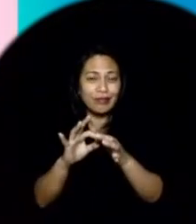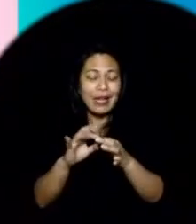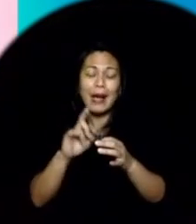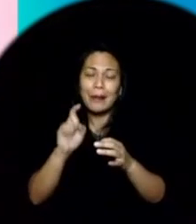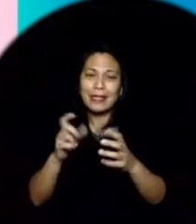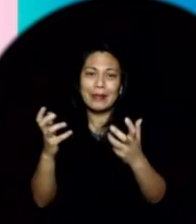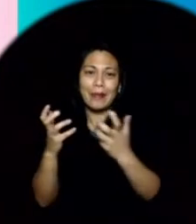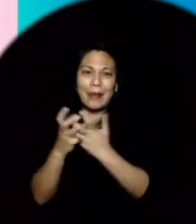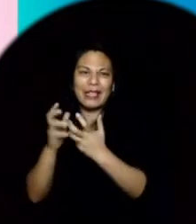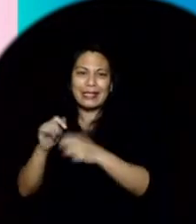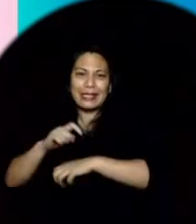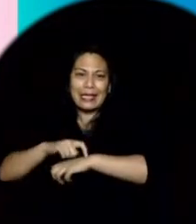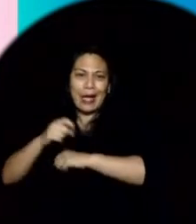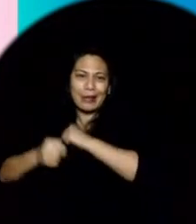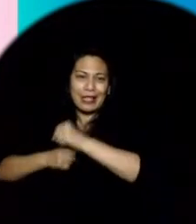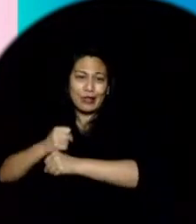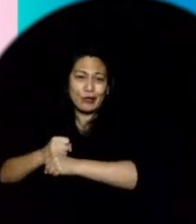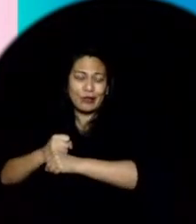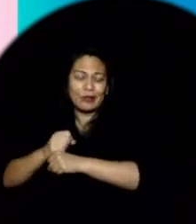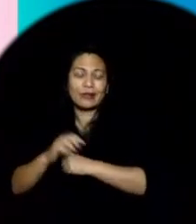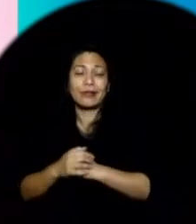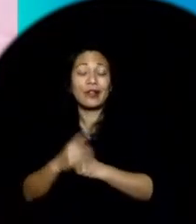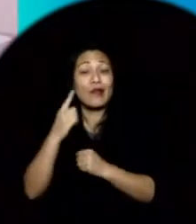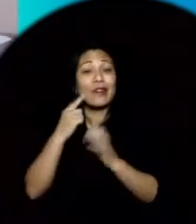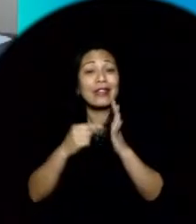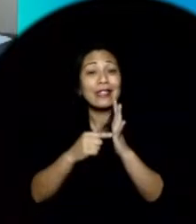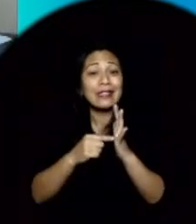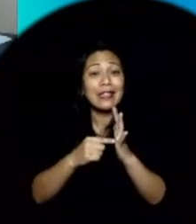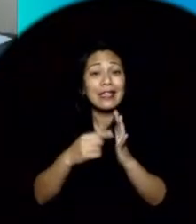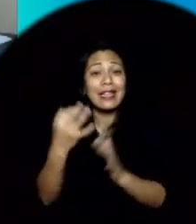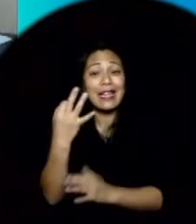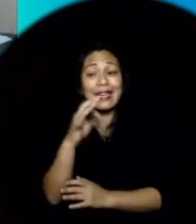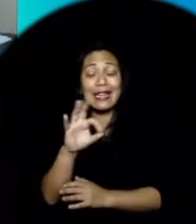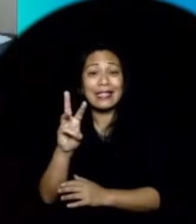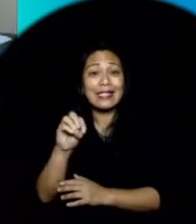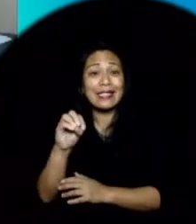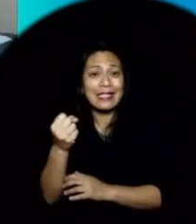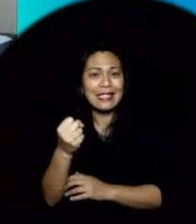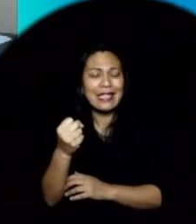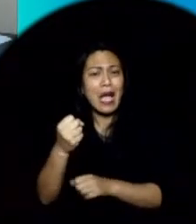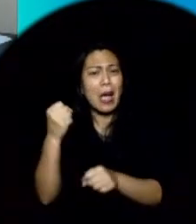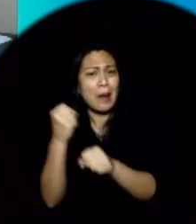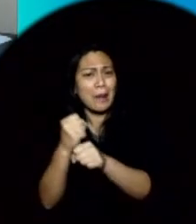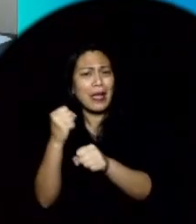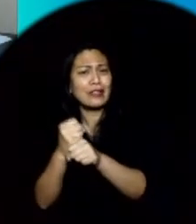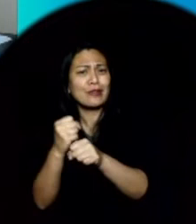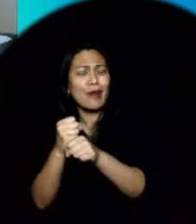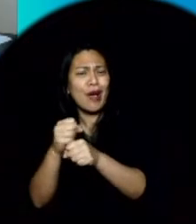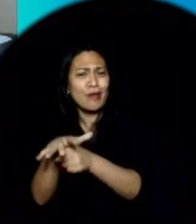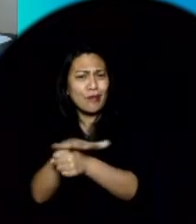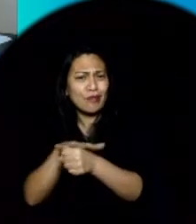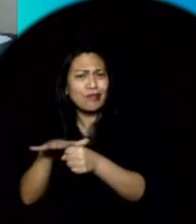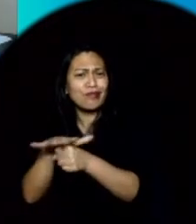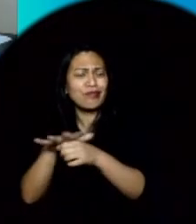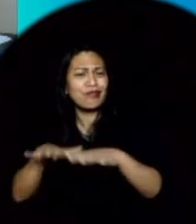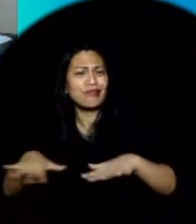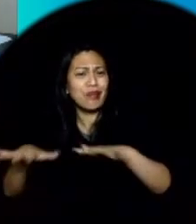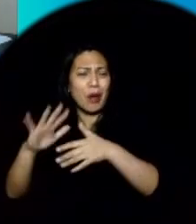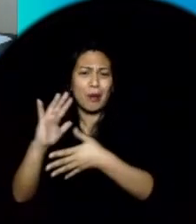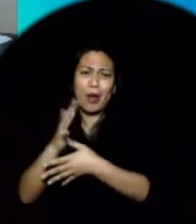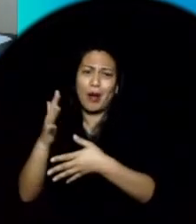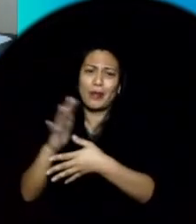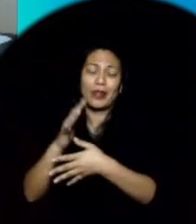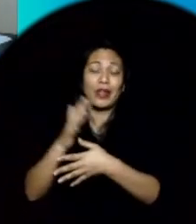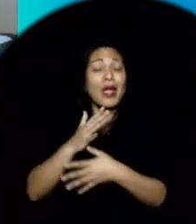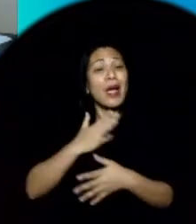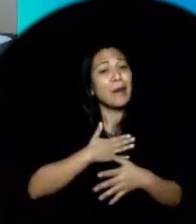must be true to the time. For instance, in 1960s, baseball parks were popular. There's a lot of